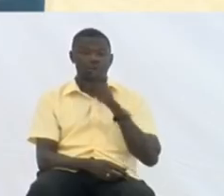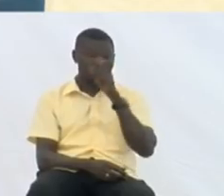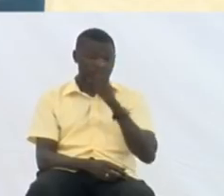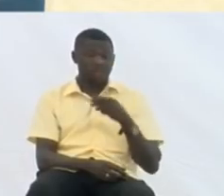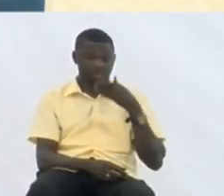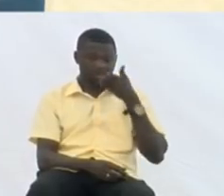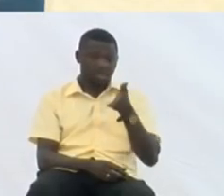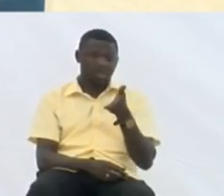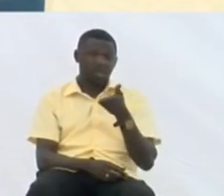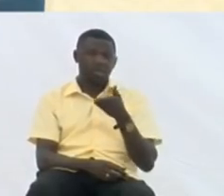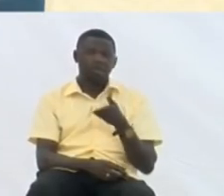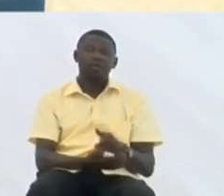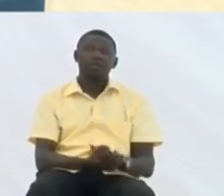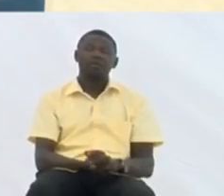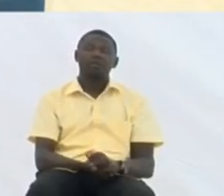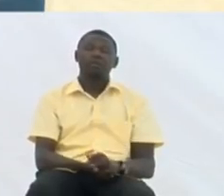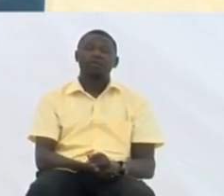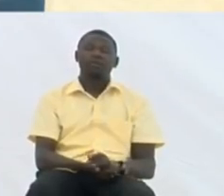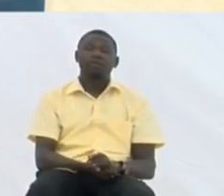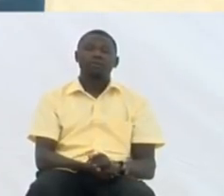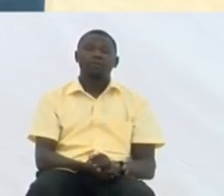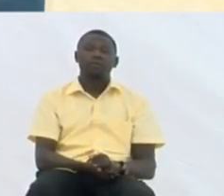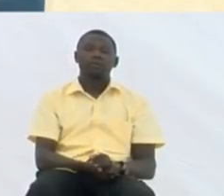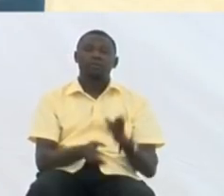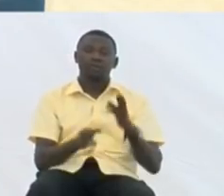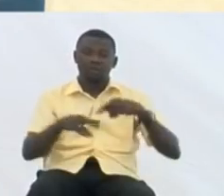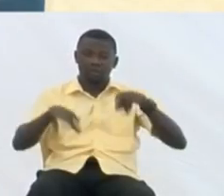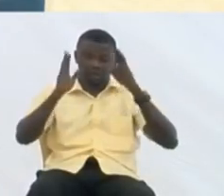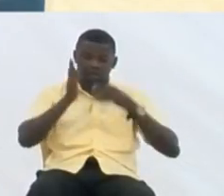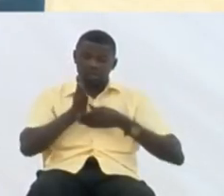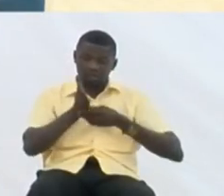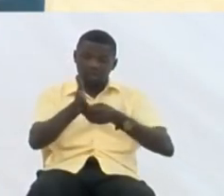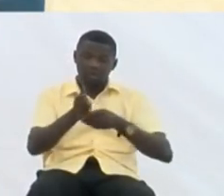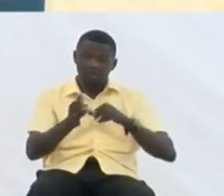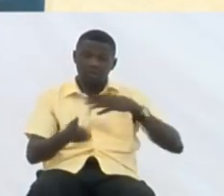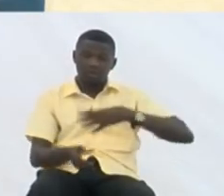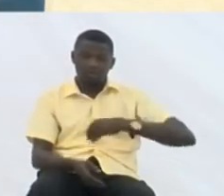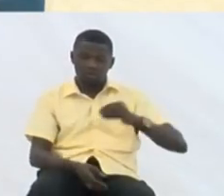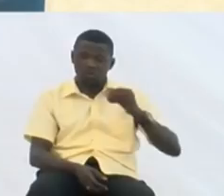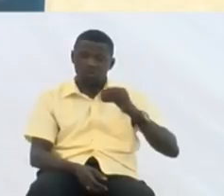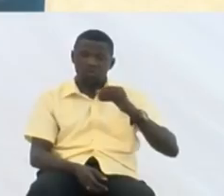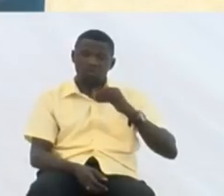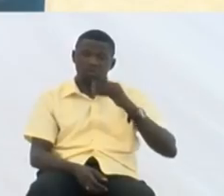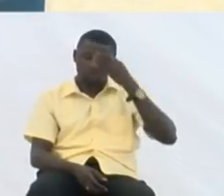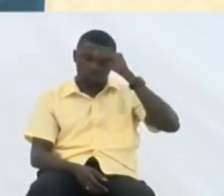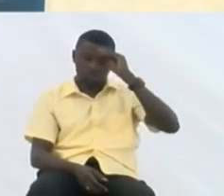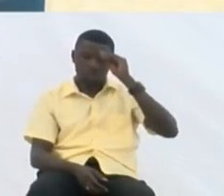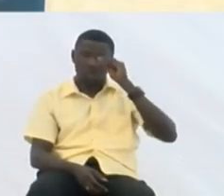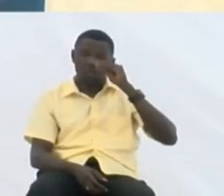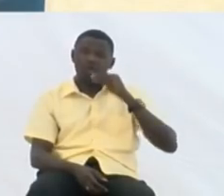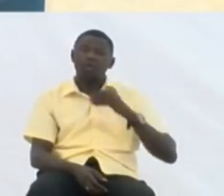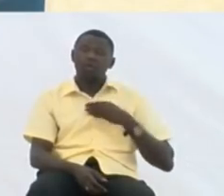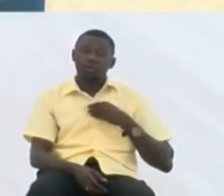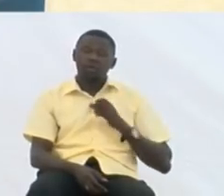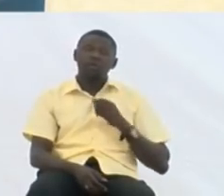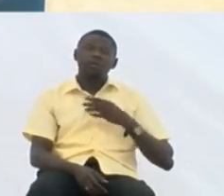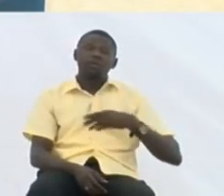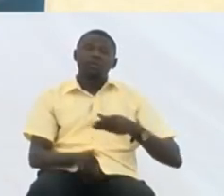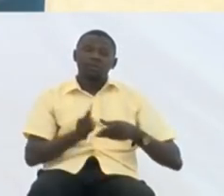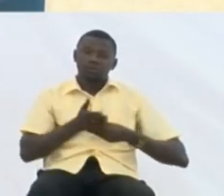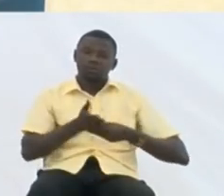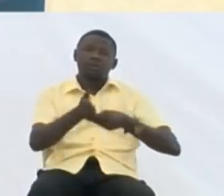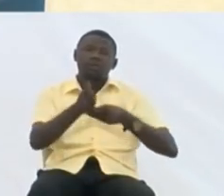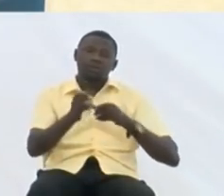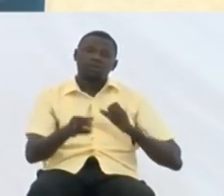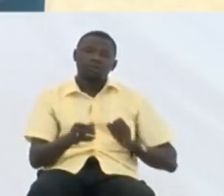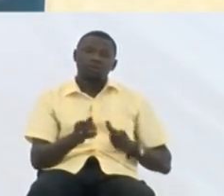there was someone here. Imam Odingo. The son of the Imam. Imam ya ni wole bule ni wole tataje. The Imam